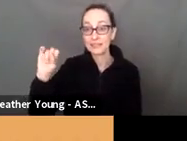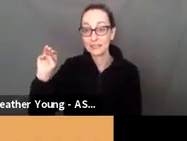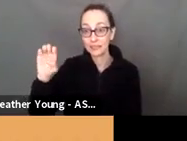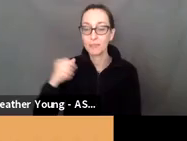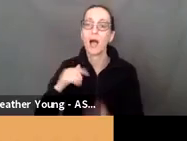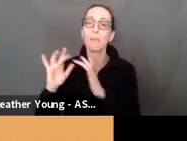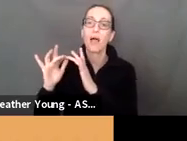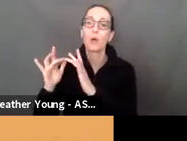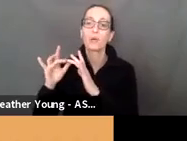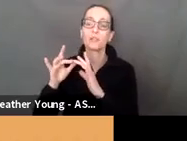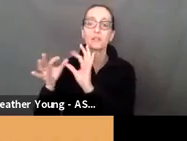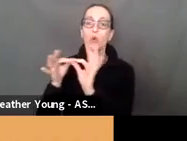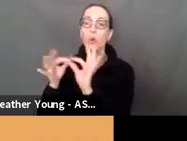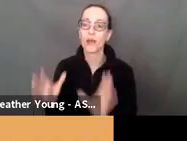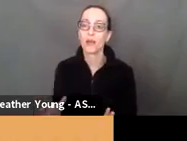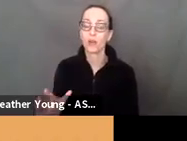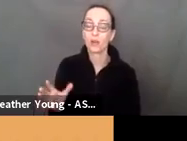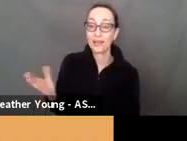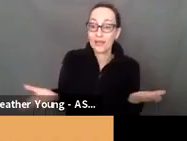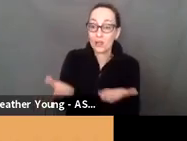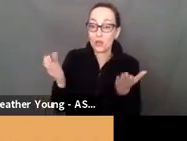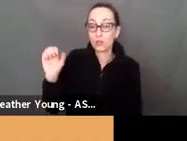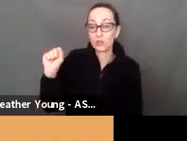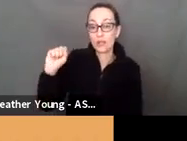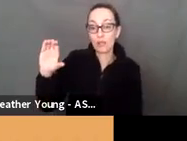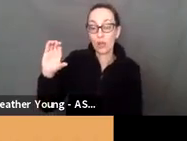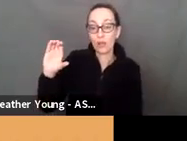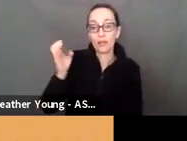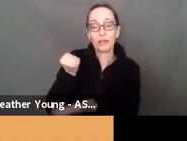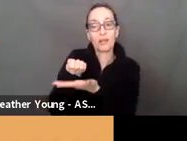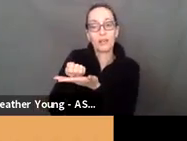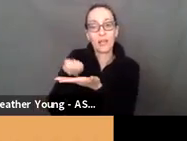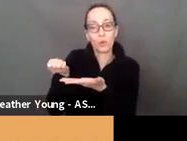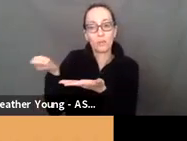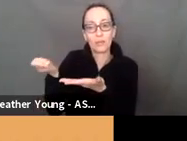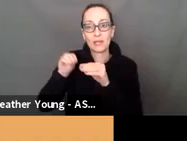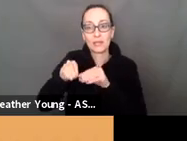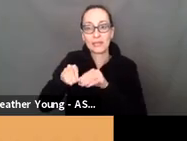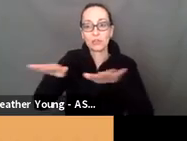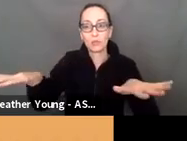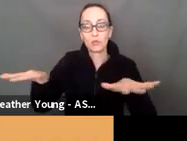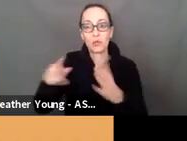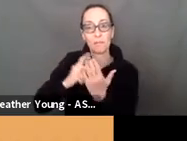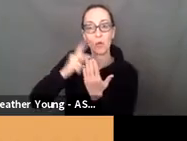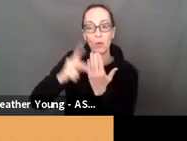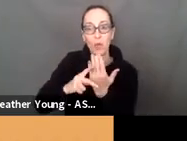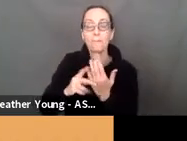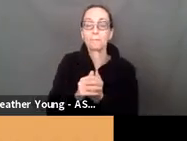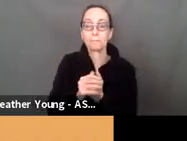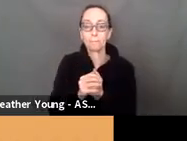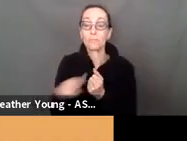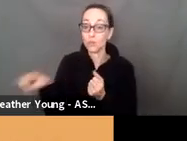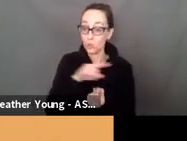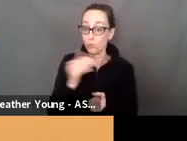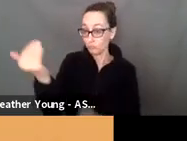coordinator here at the South Carolina Equipment Distribution Program. So as you